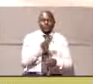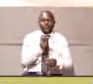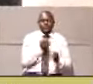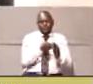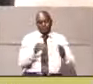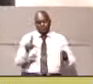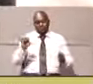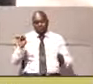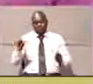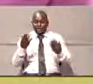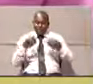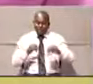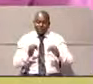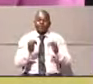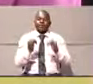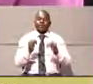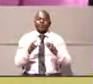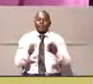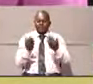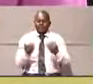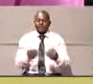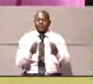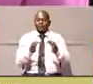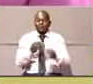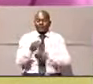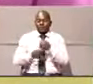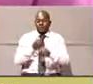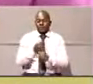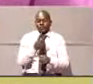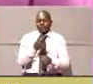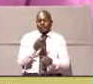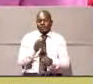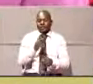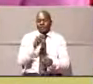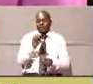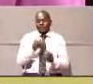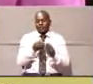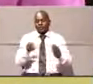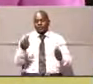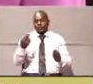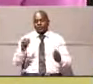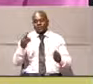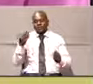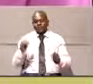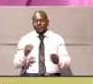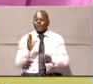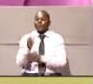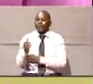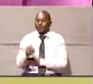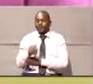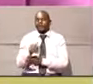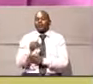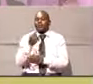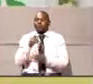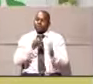and implement activities for the current financial year 2019-2020. The Minister for Education, Janet Museveni,